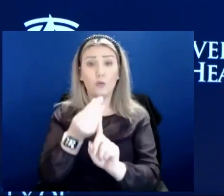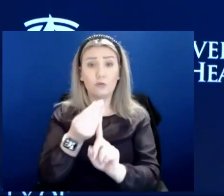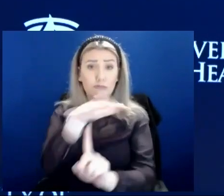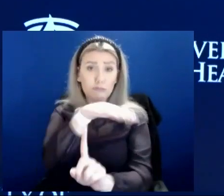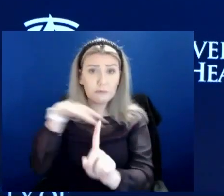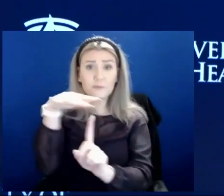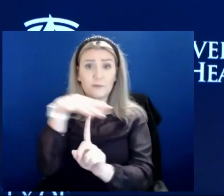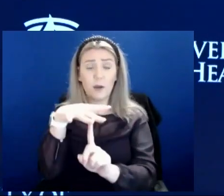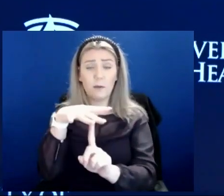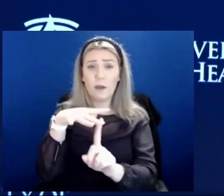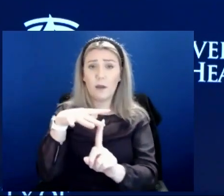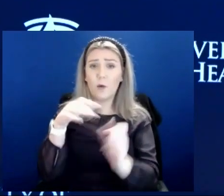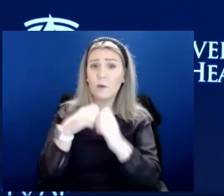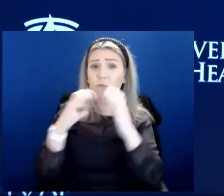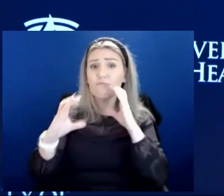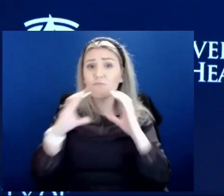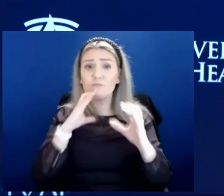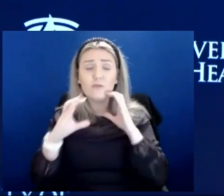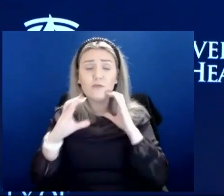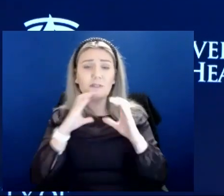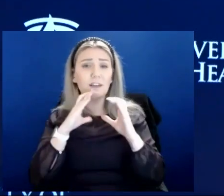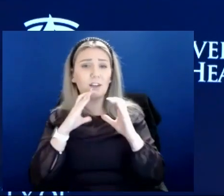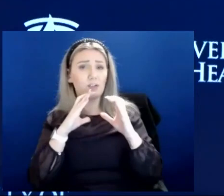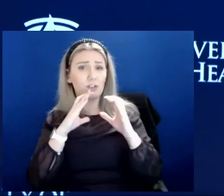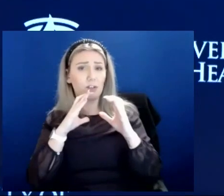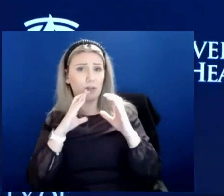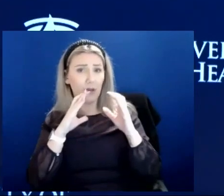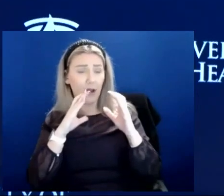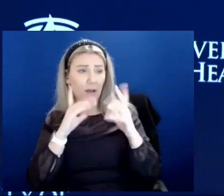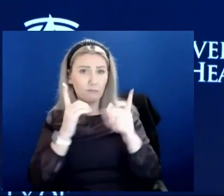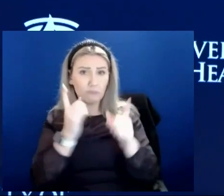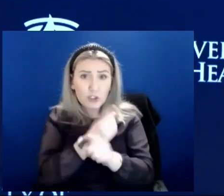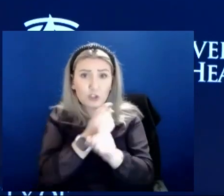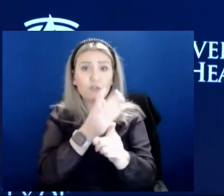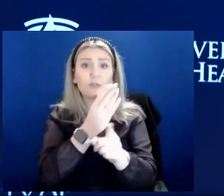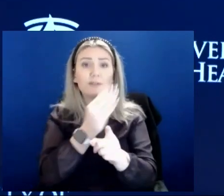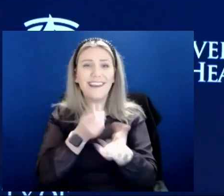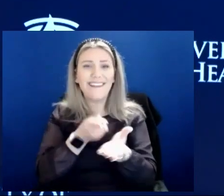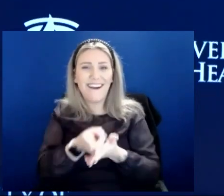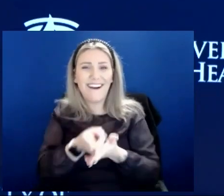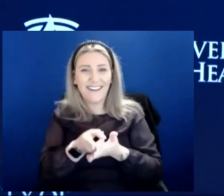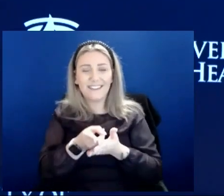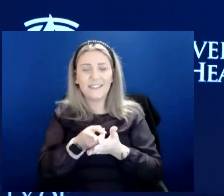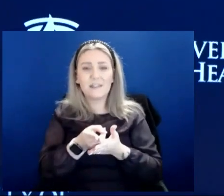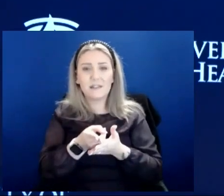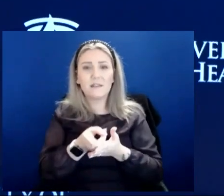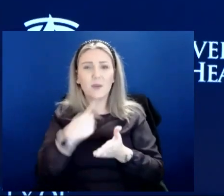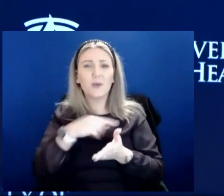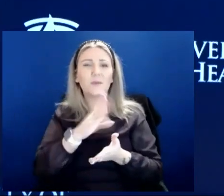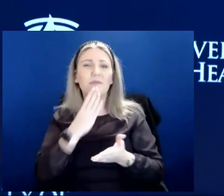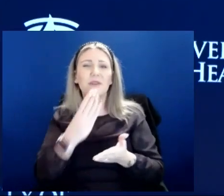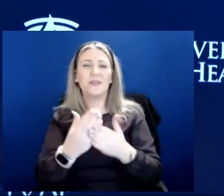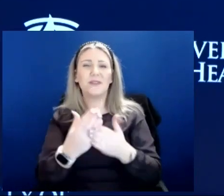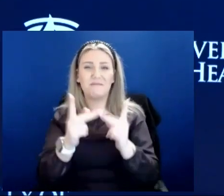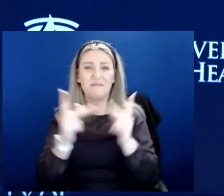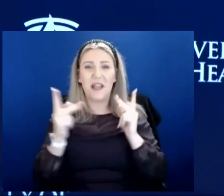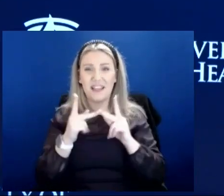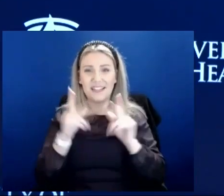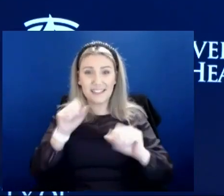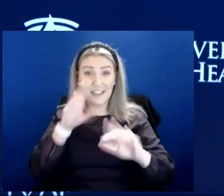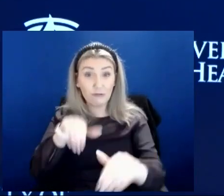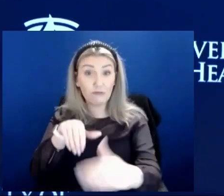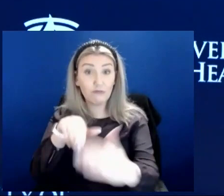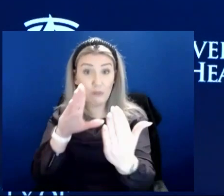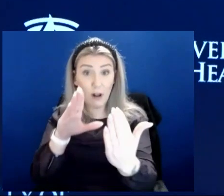communication and reassurance and honesty. And I think we'll be in a good place to address those things. But